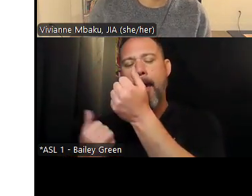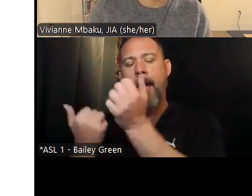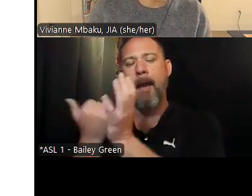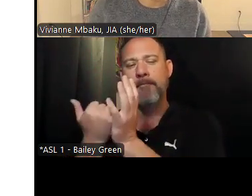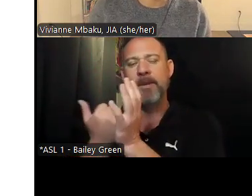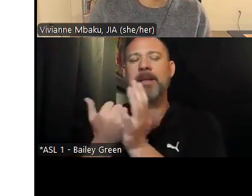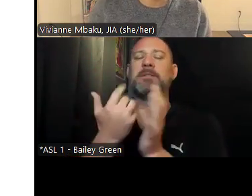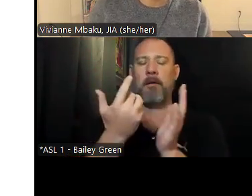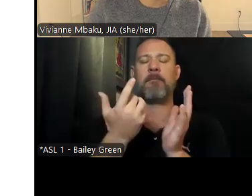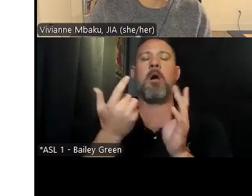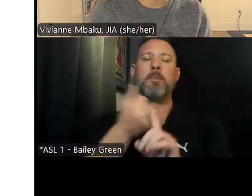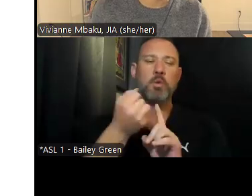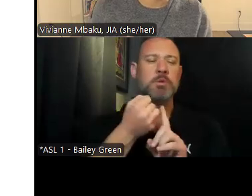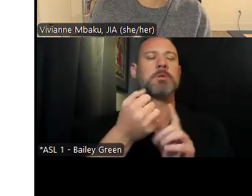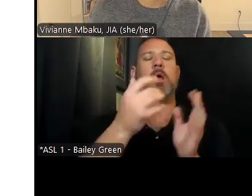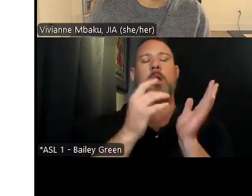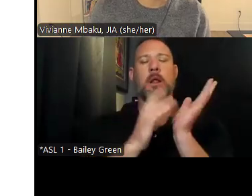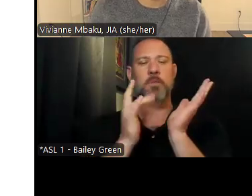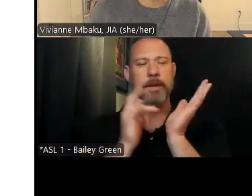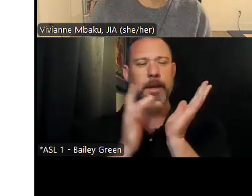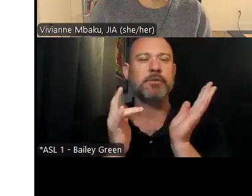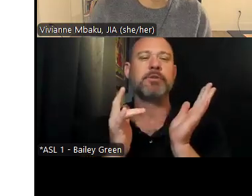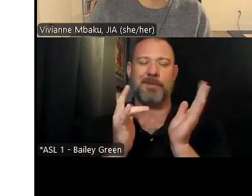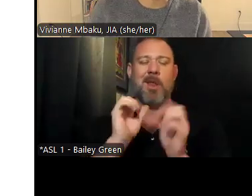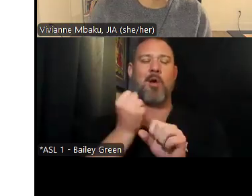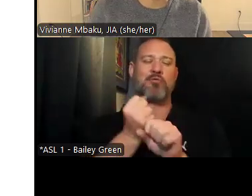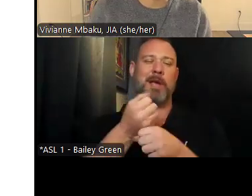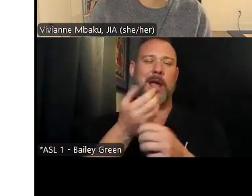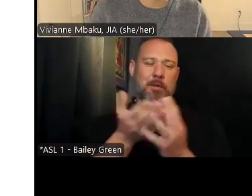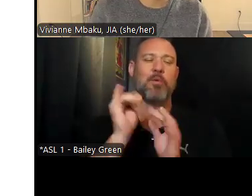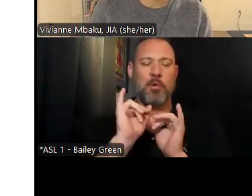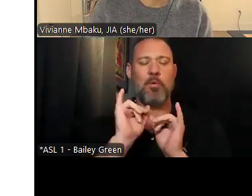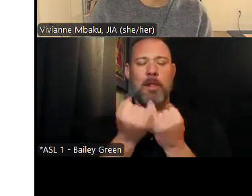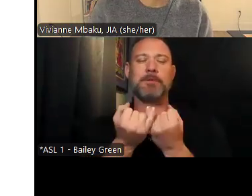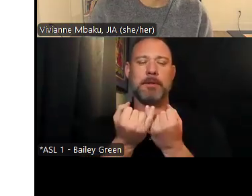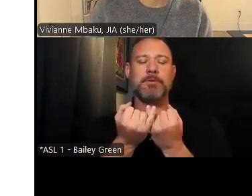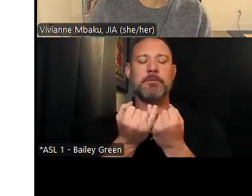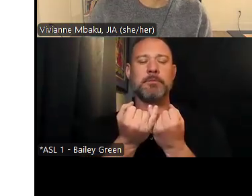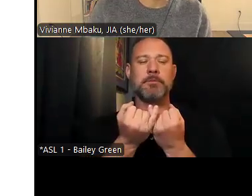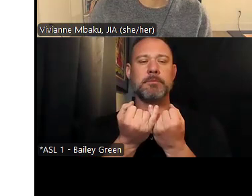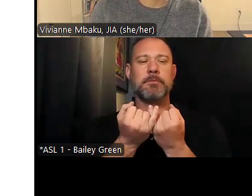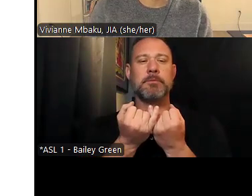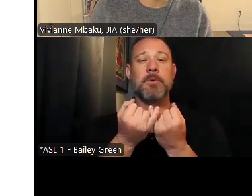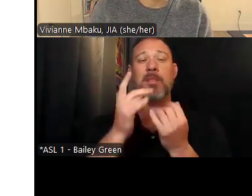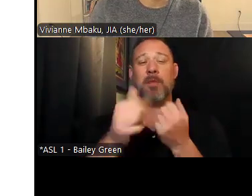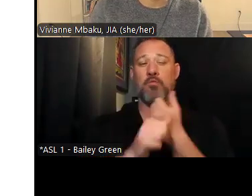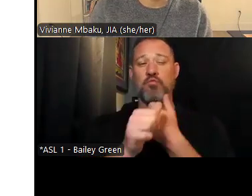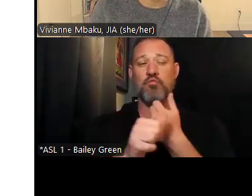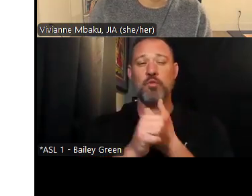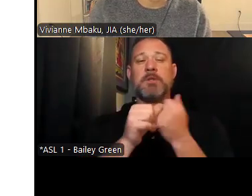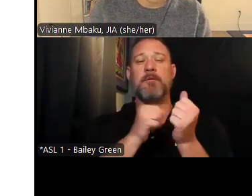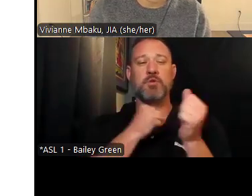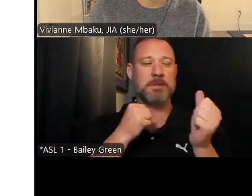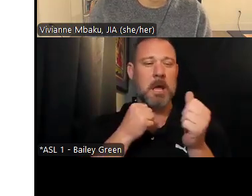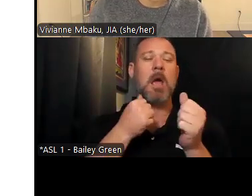and exploitation that are created through that loneliness and isolation. Also, the risk of suicide